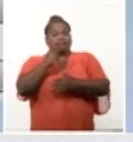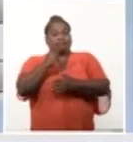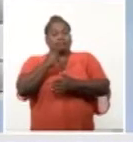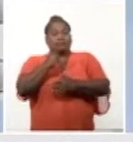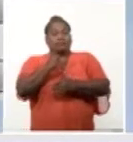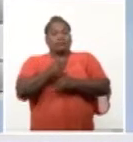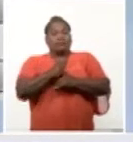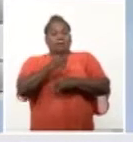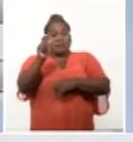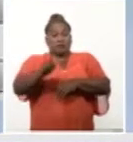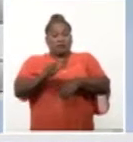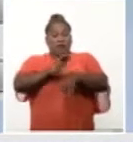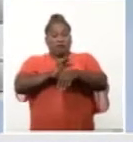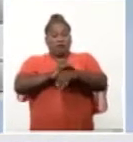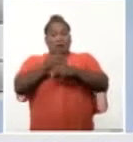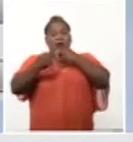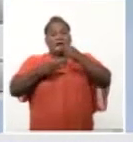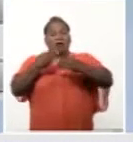March 11,